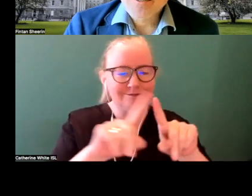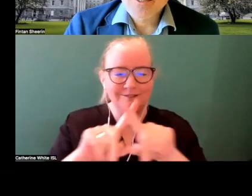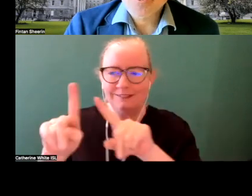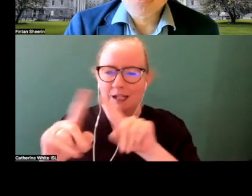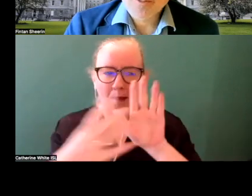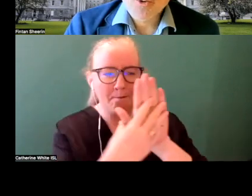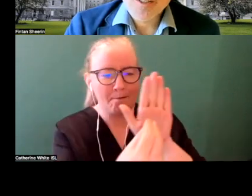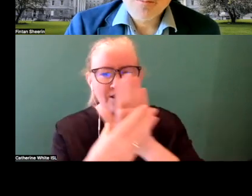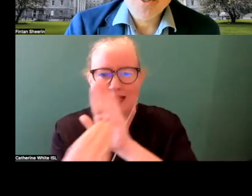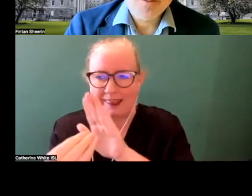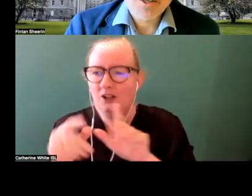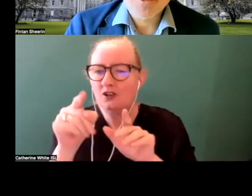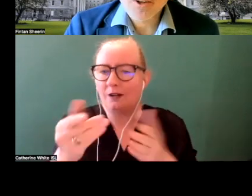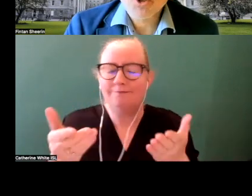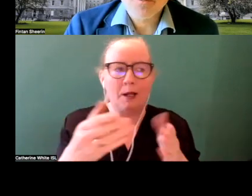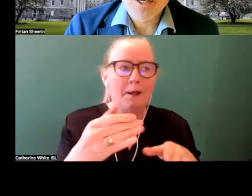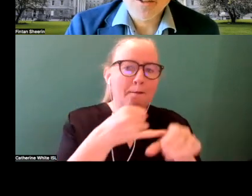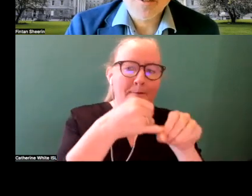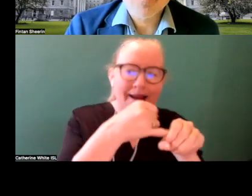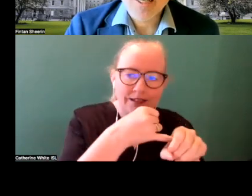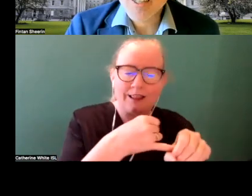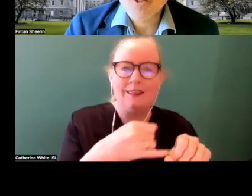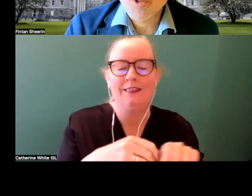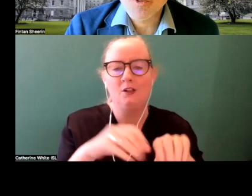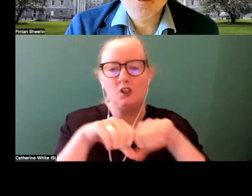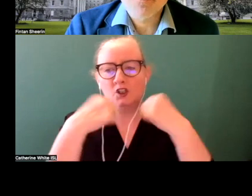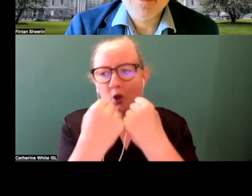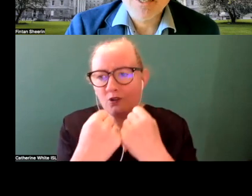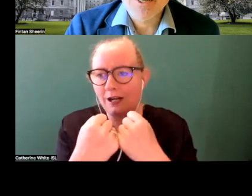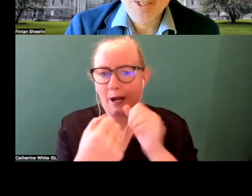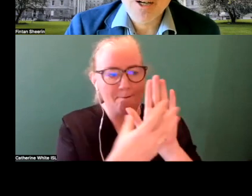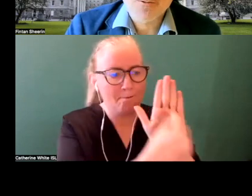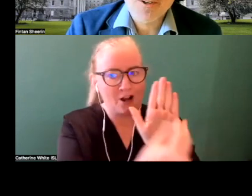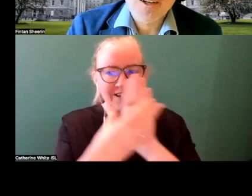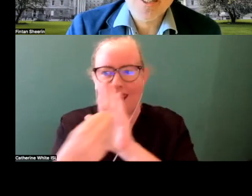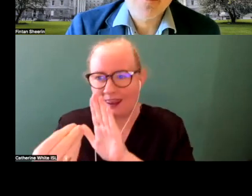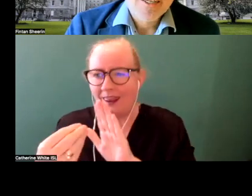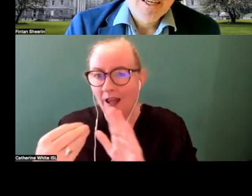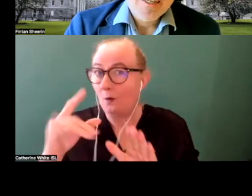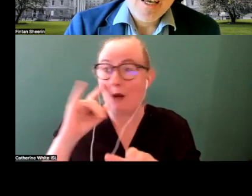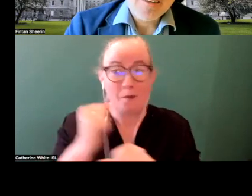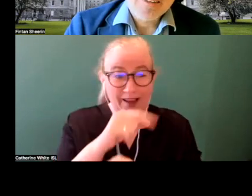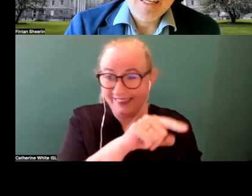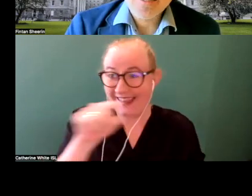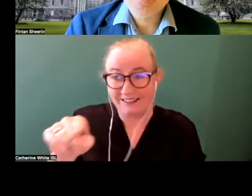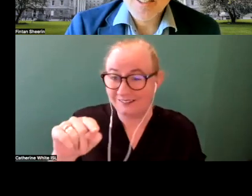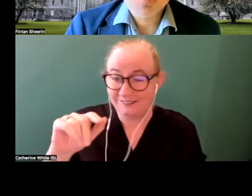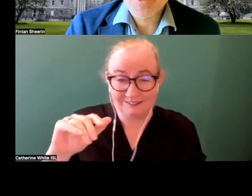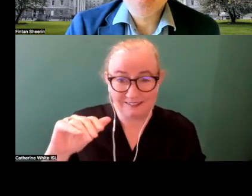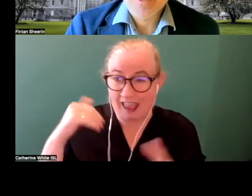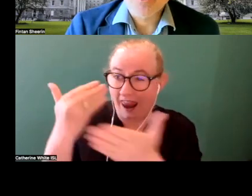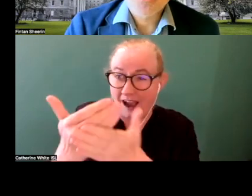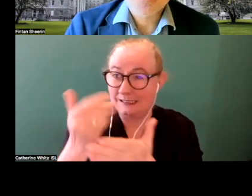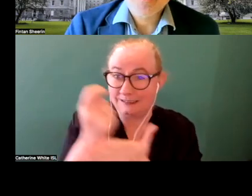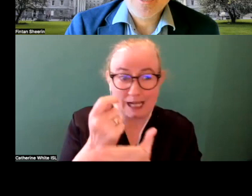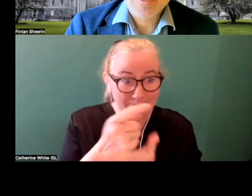I suppose that discourse between medical model, social model, etc., which we've been hearing about for a long time, that still is